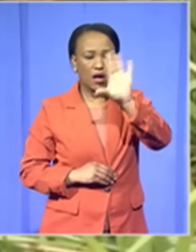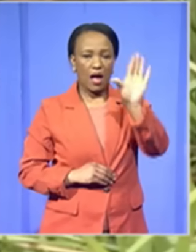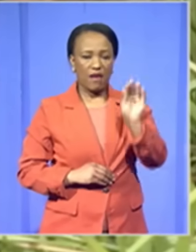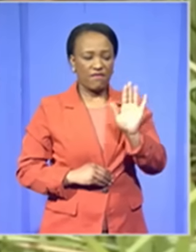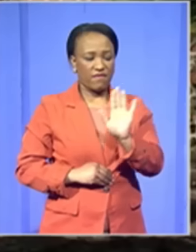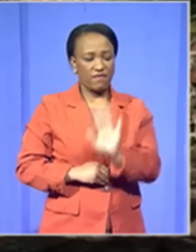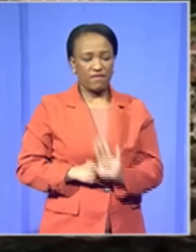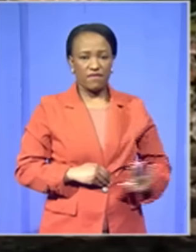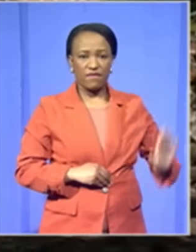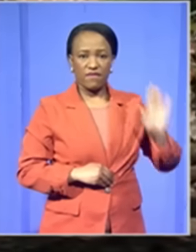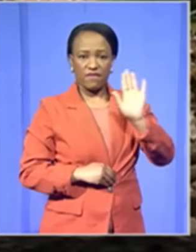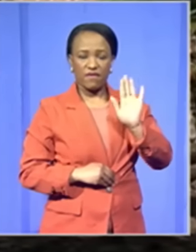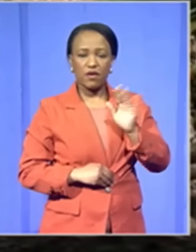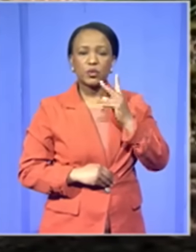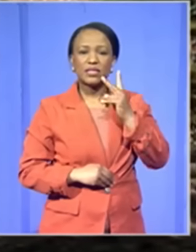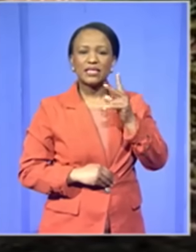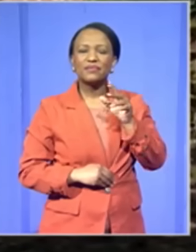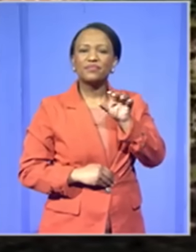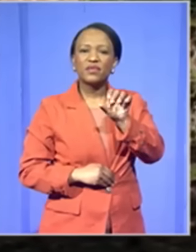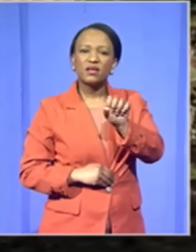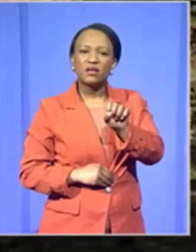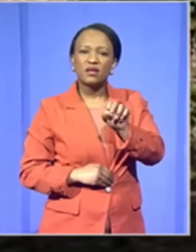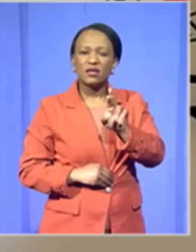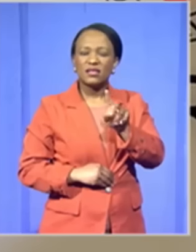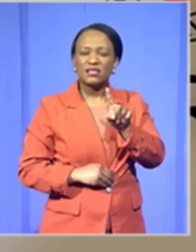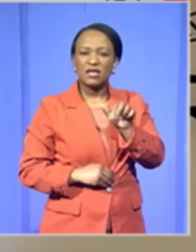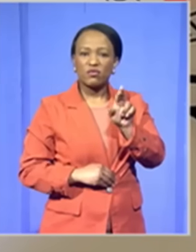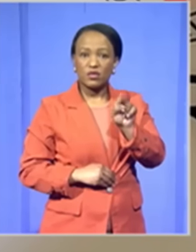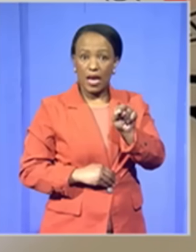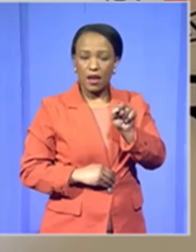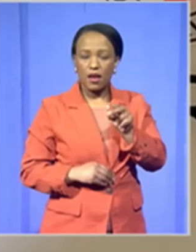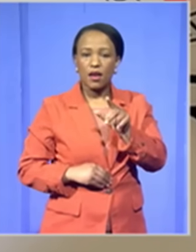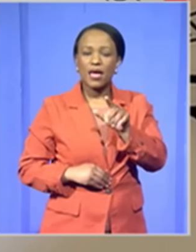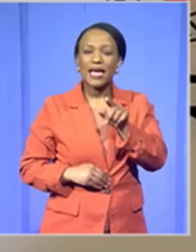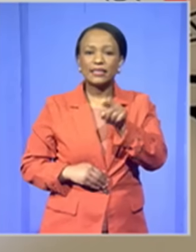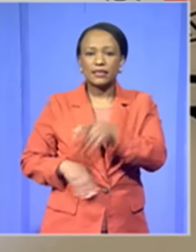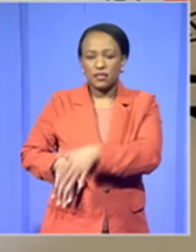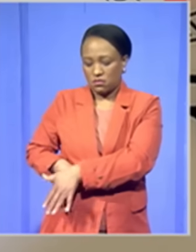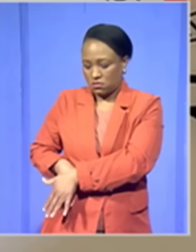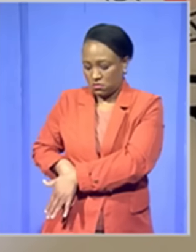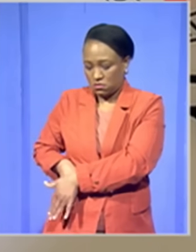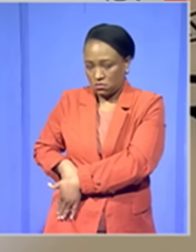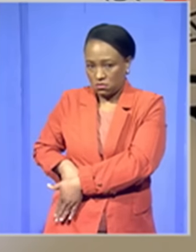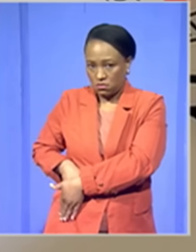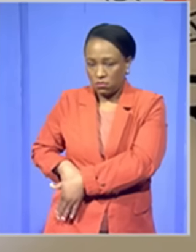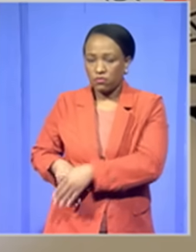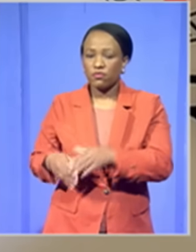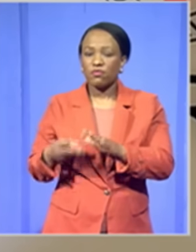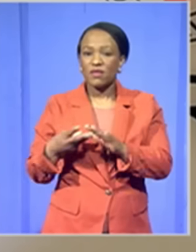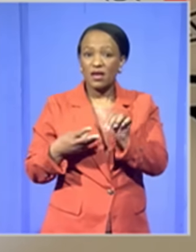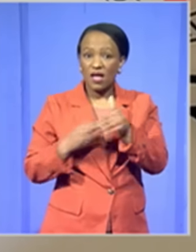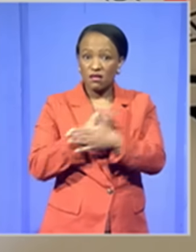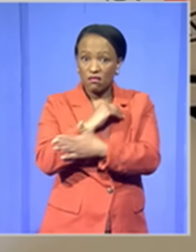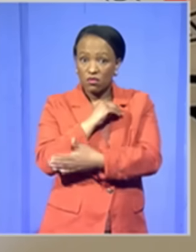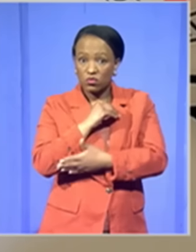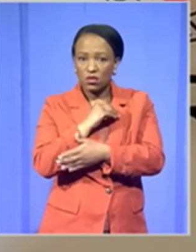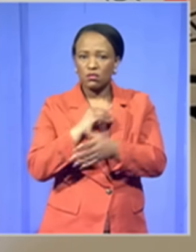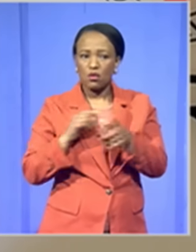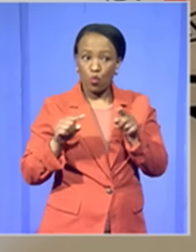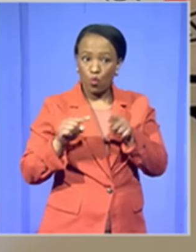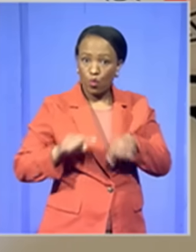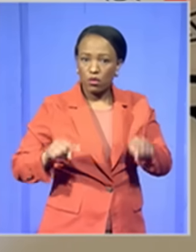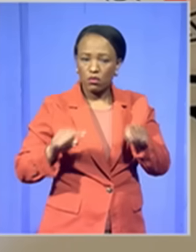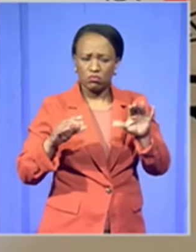the South Sudan and Sudan areas are concerned. It then put a further obligation to ensure that